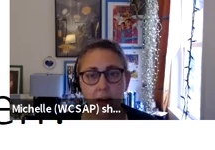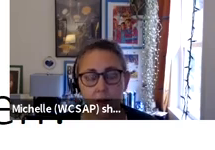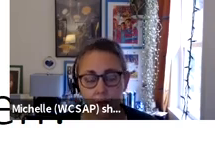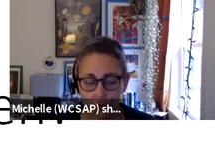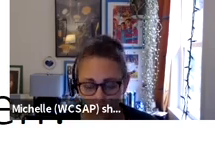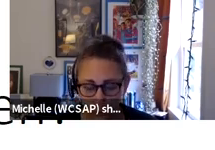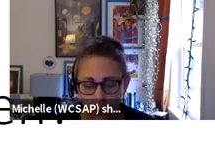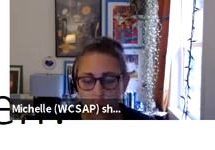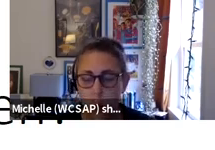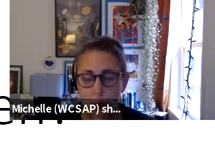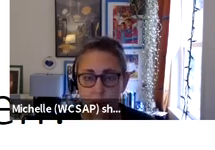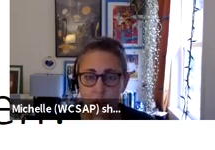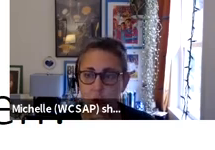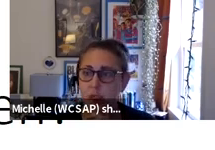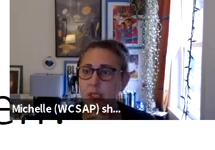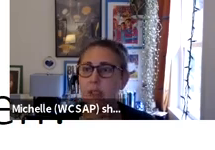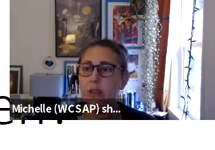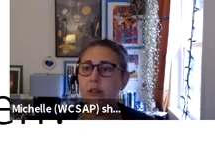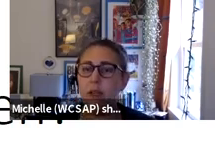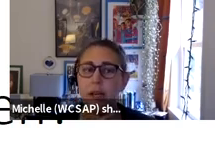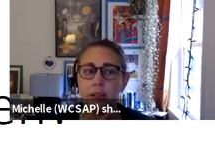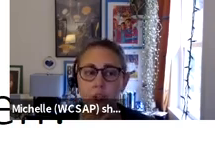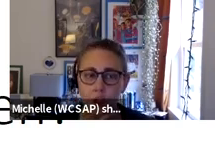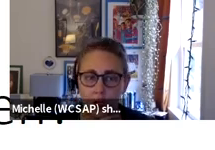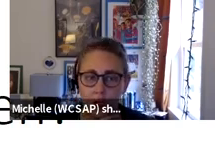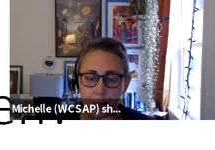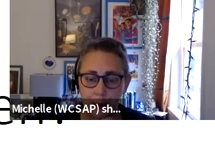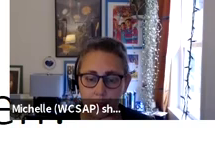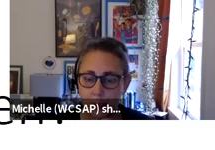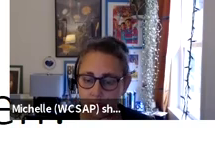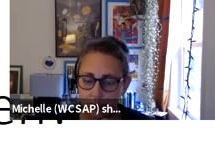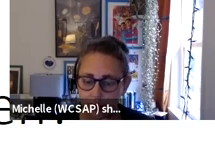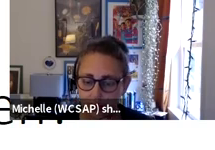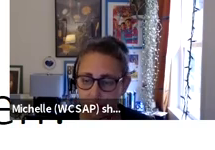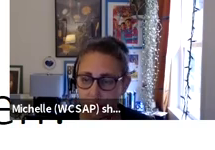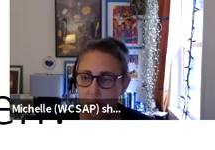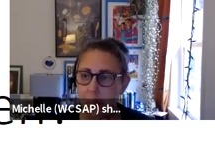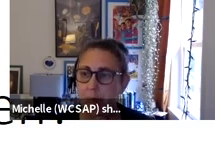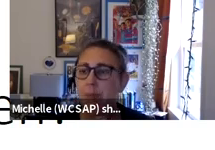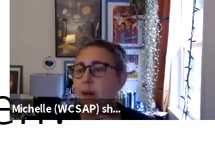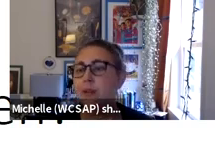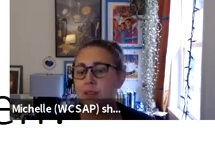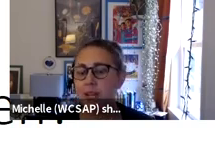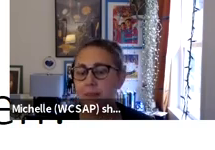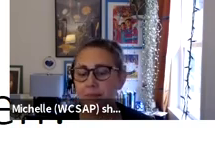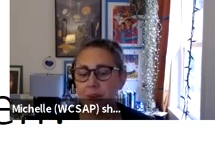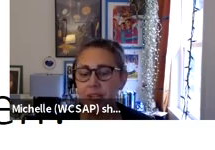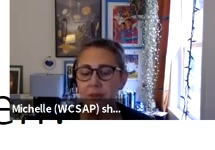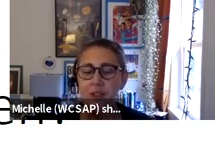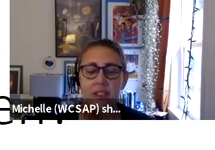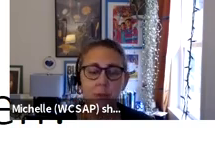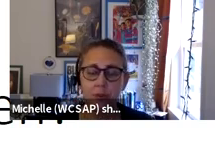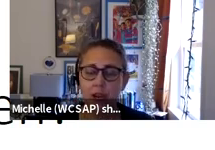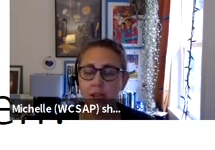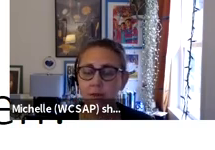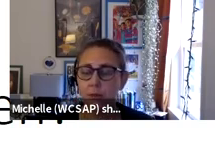An advocate's role with children can look a little bit different, but also the same, right?